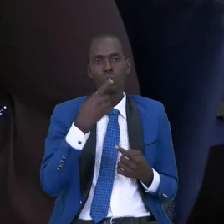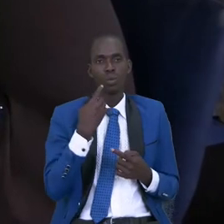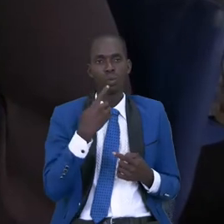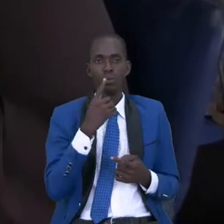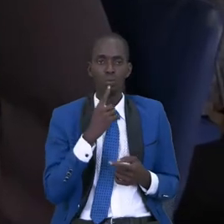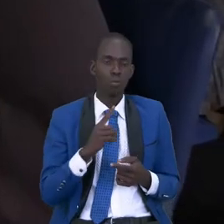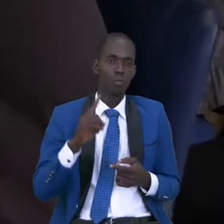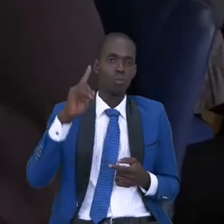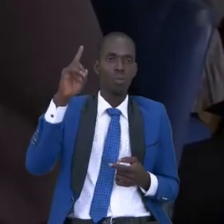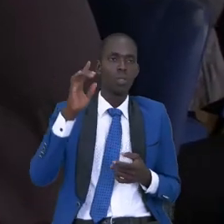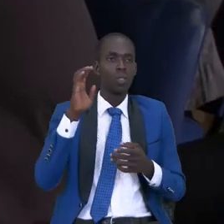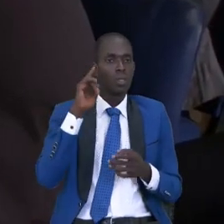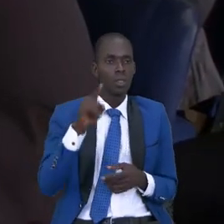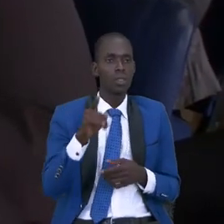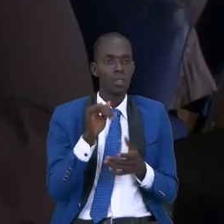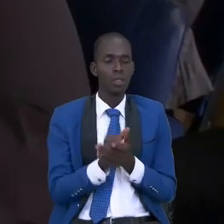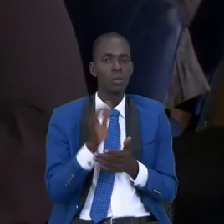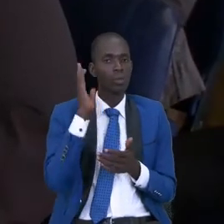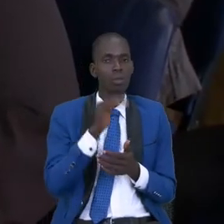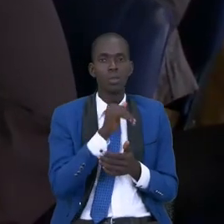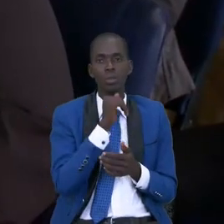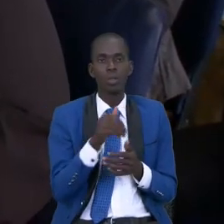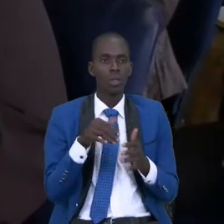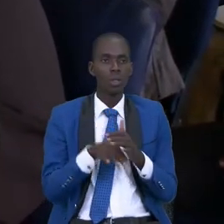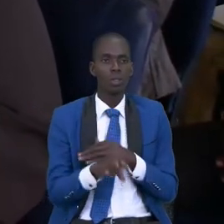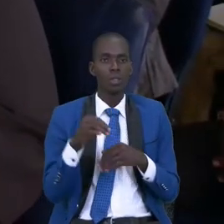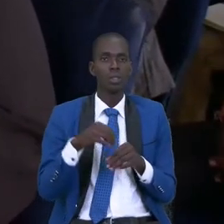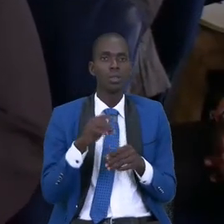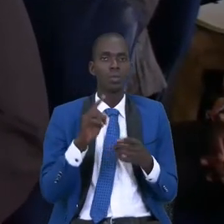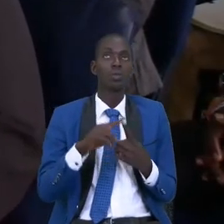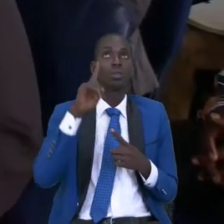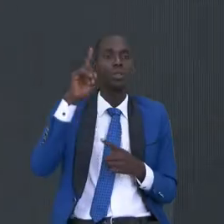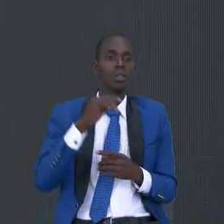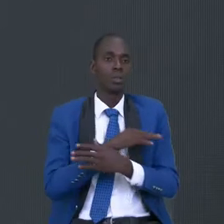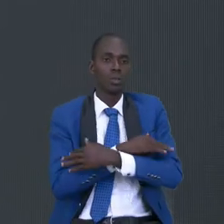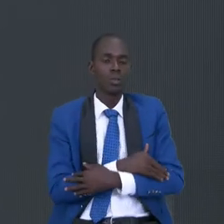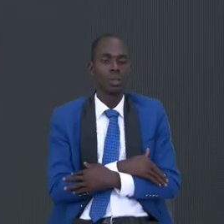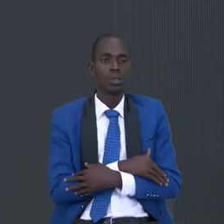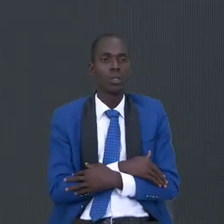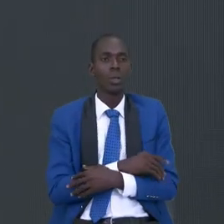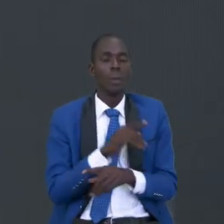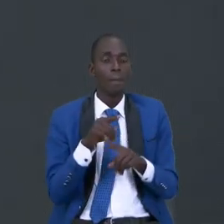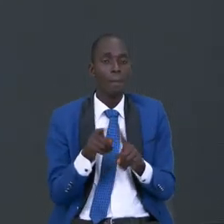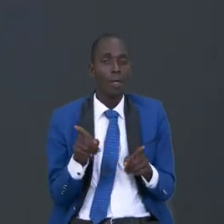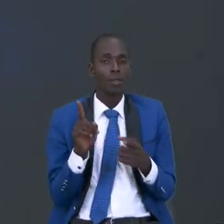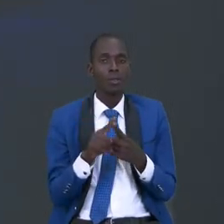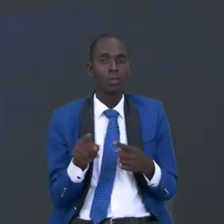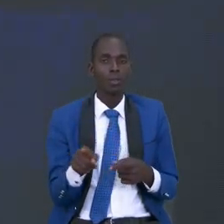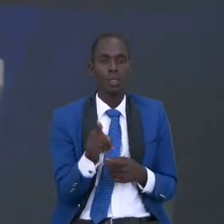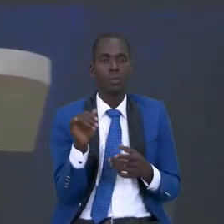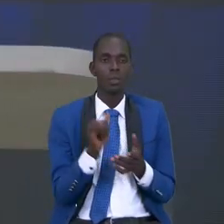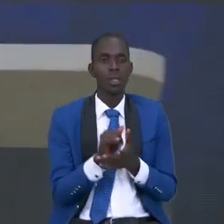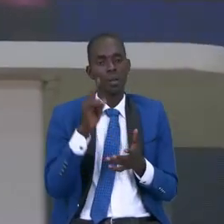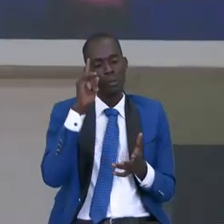that they should not enter into his rest, but to them that